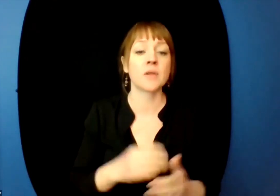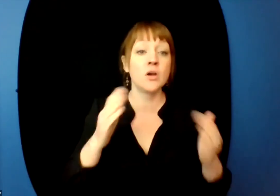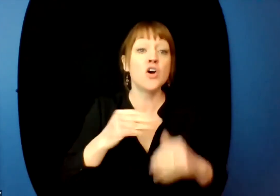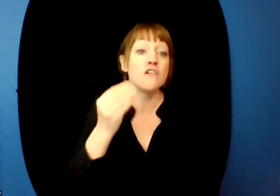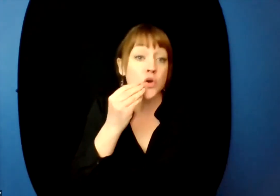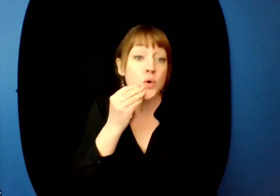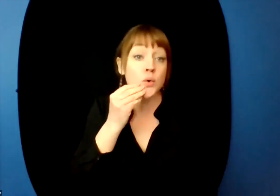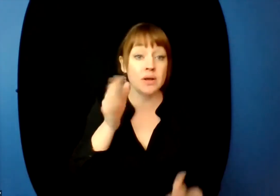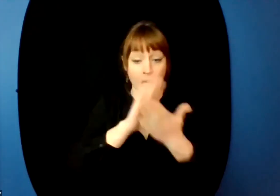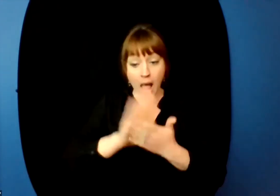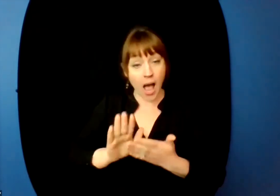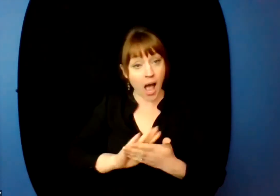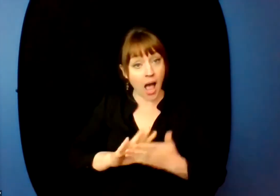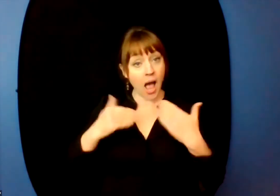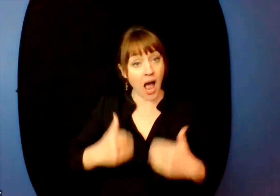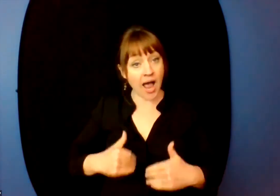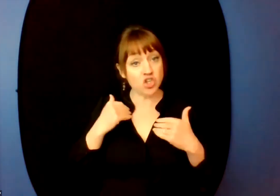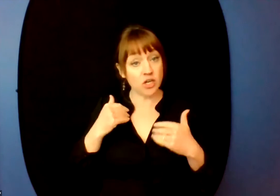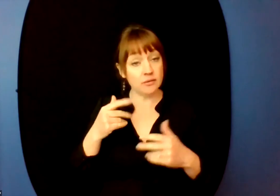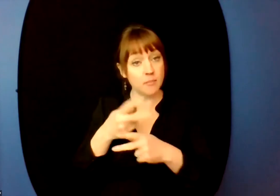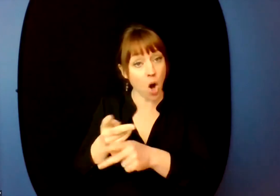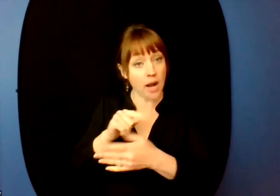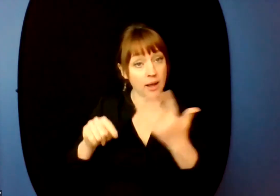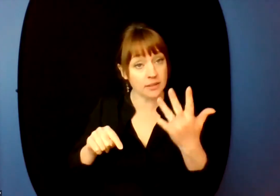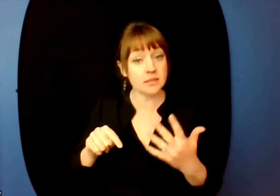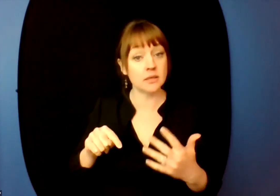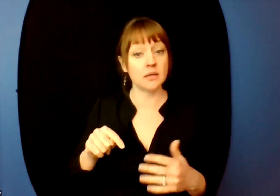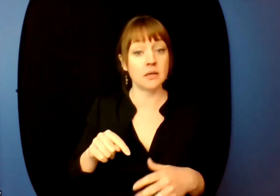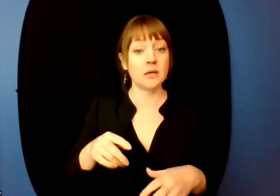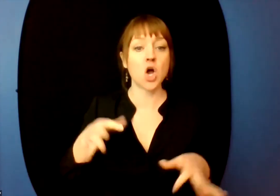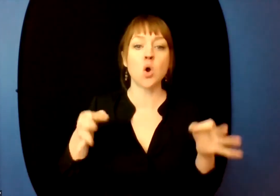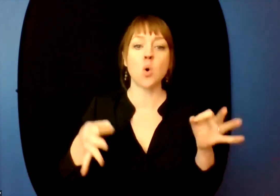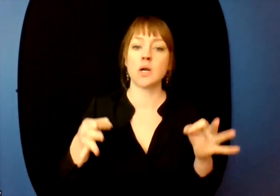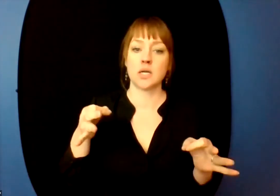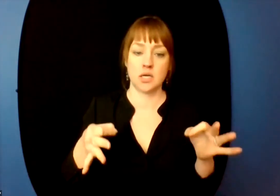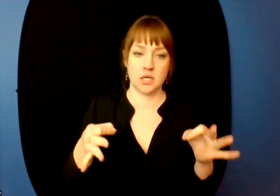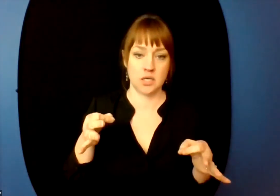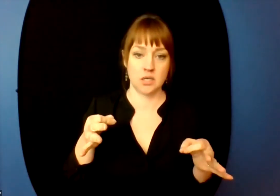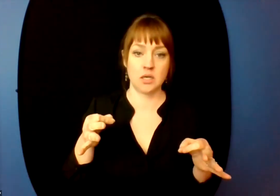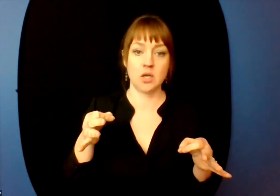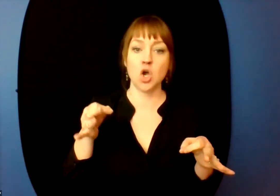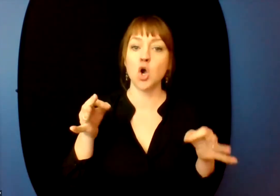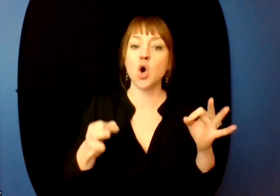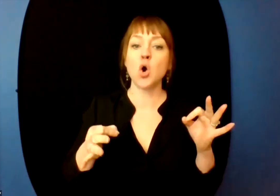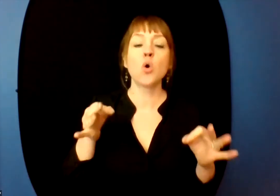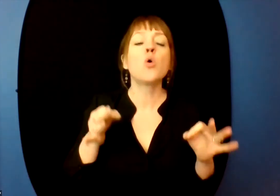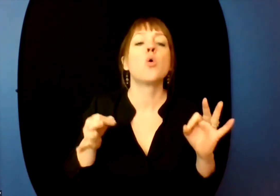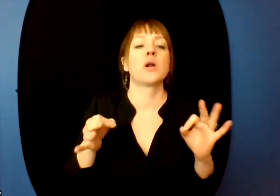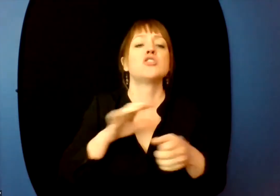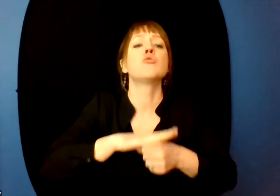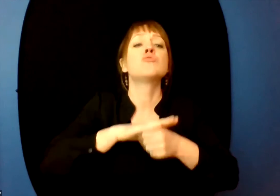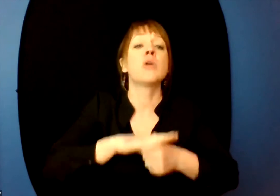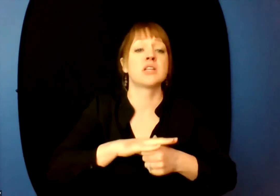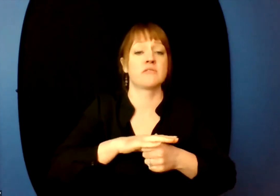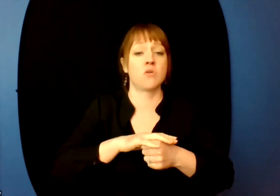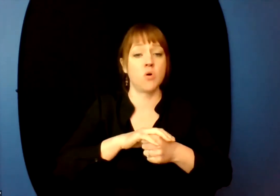hygiene products, court. is so stressful and anxiety provoking, and there's so much out